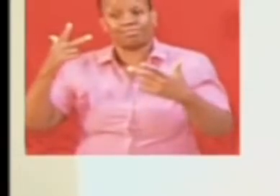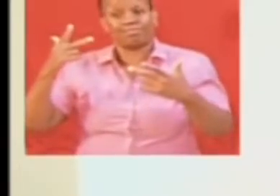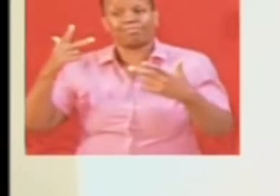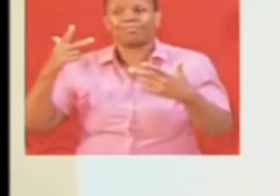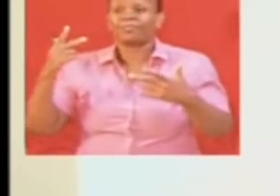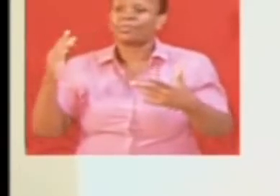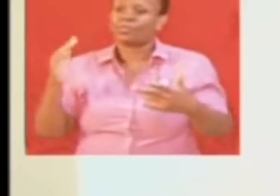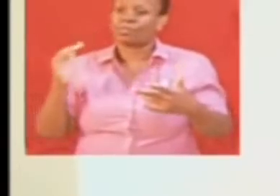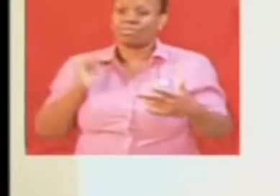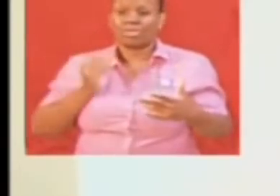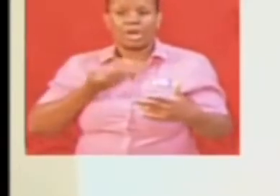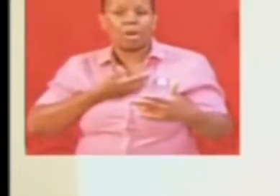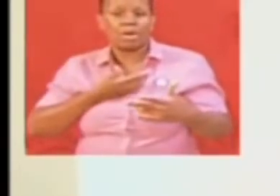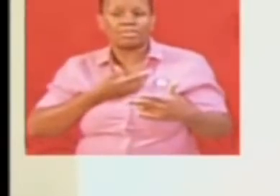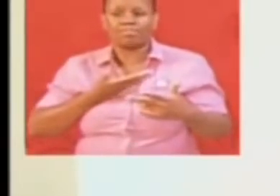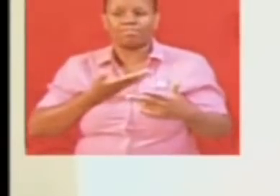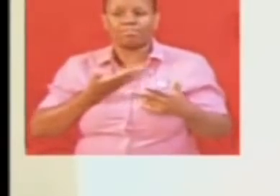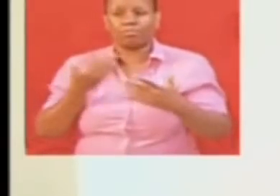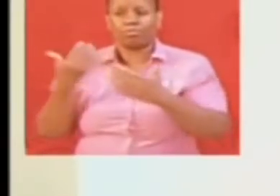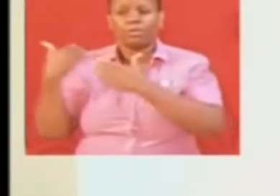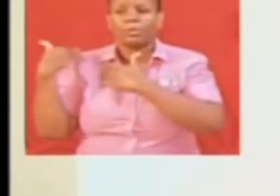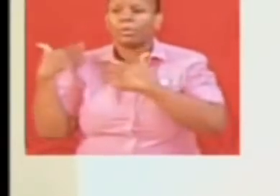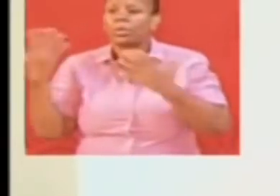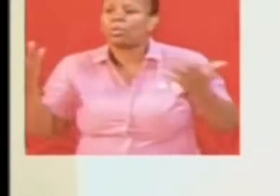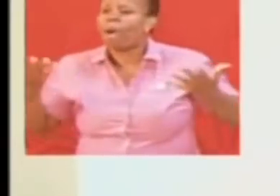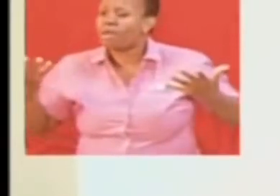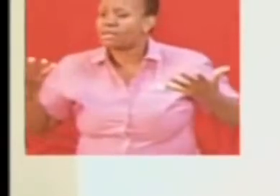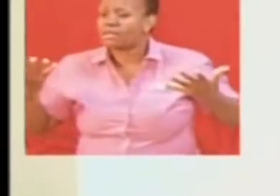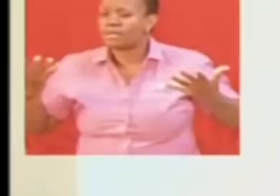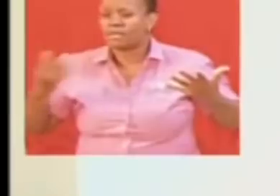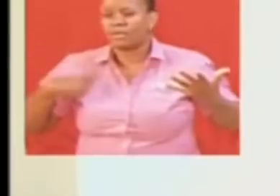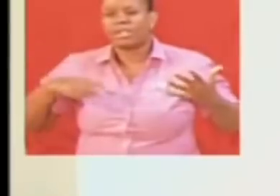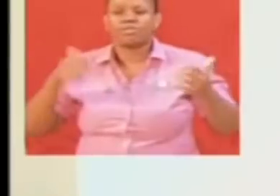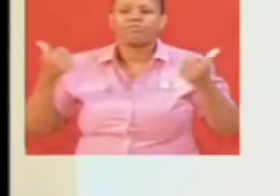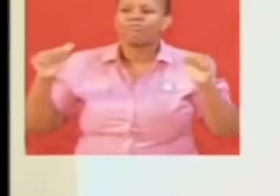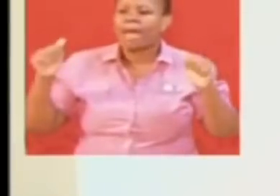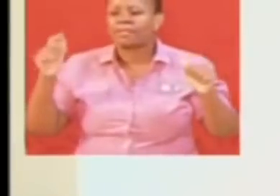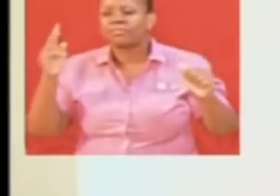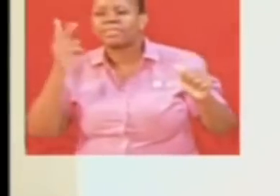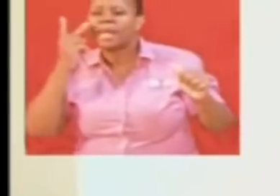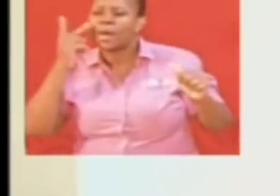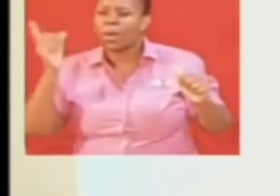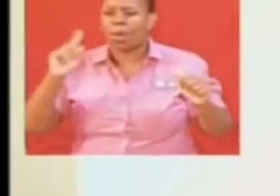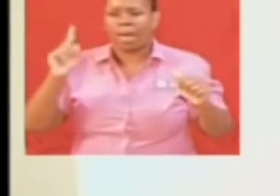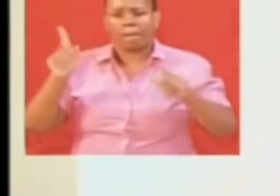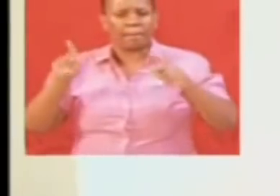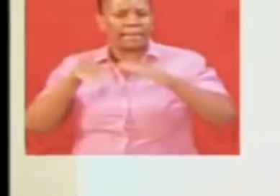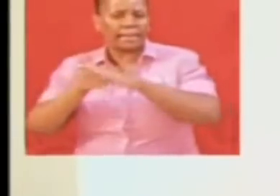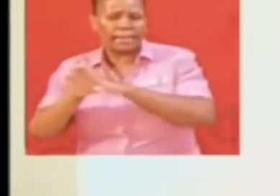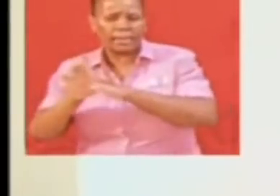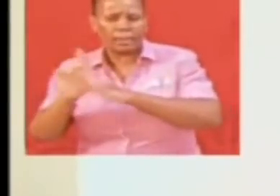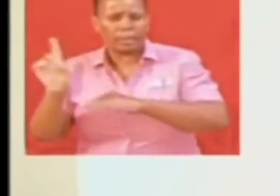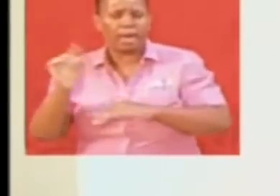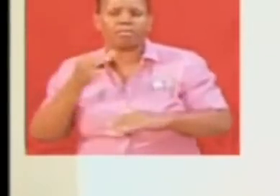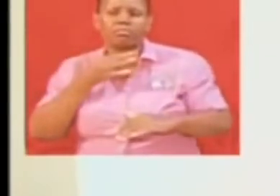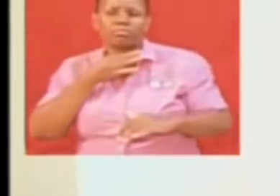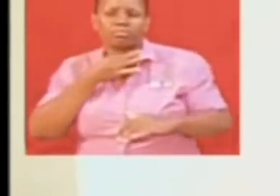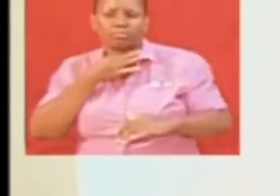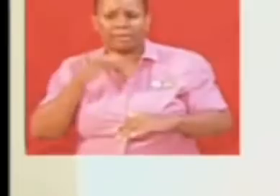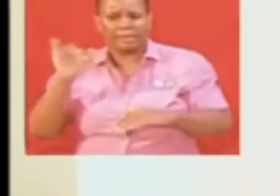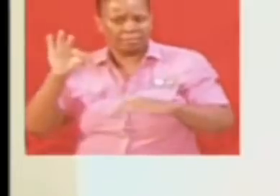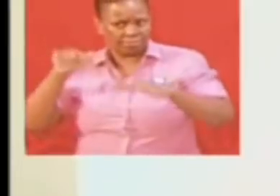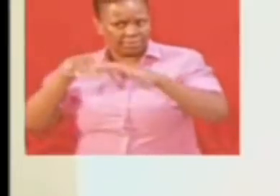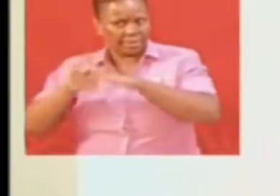all the resources available to the Trinidad and Tobago security system to ensure that we do not have